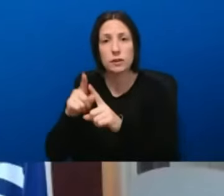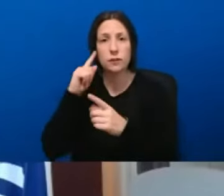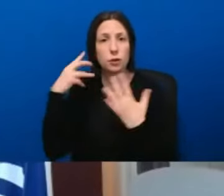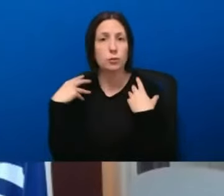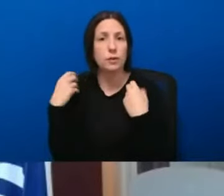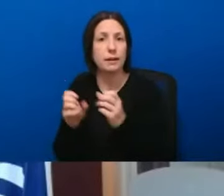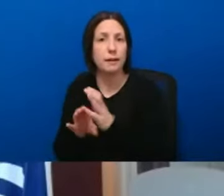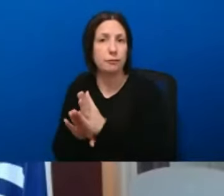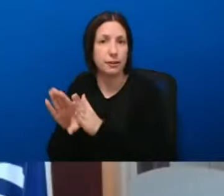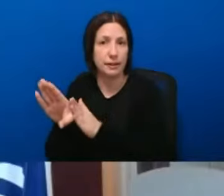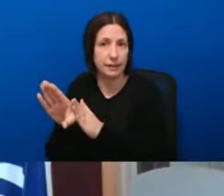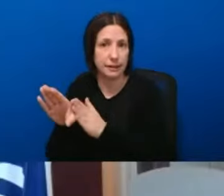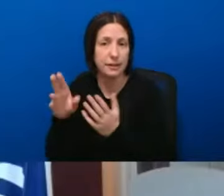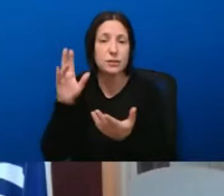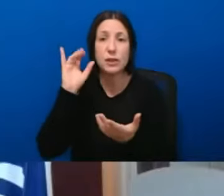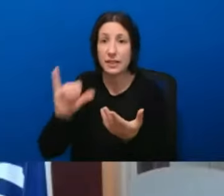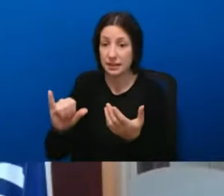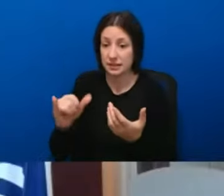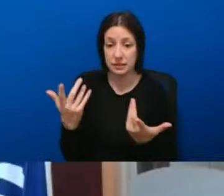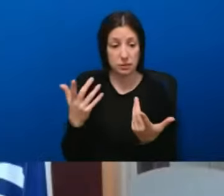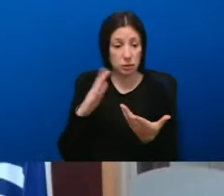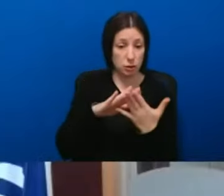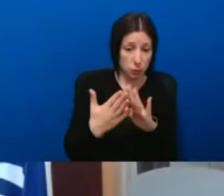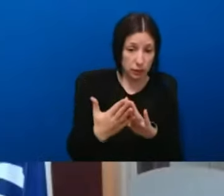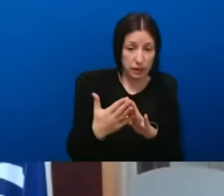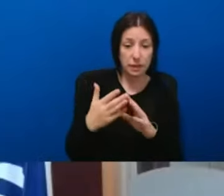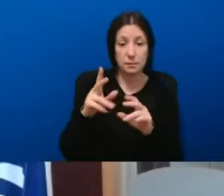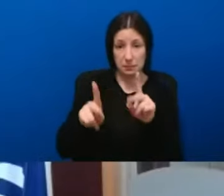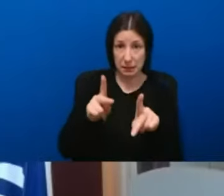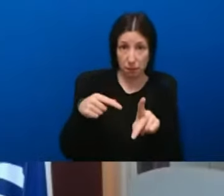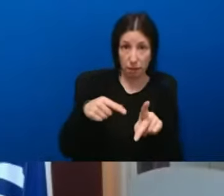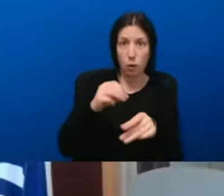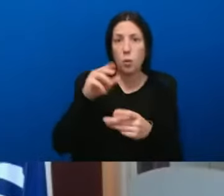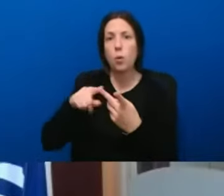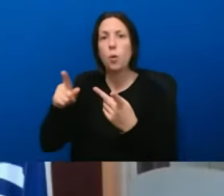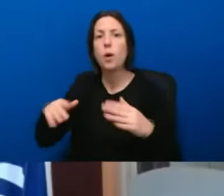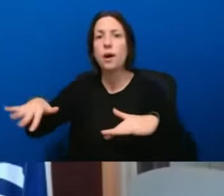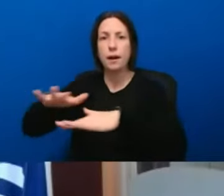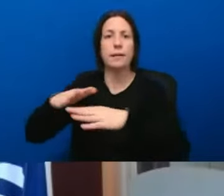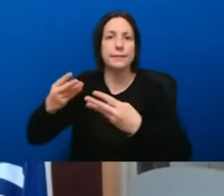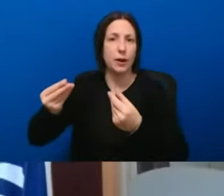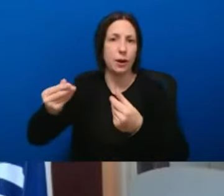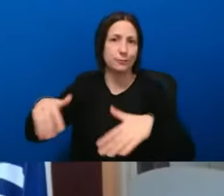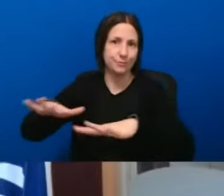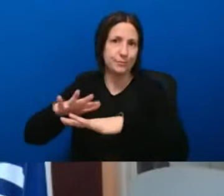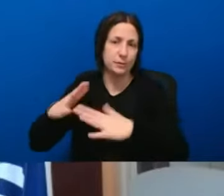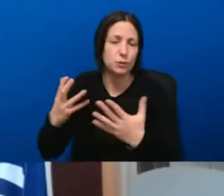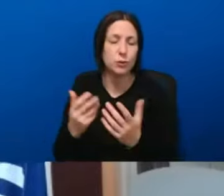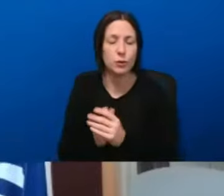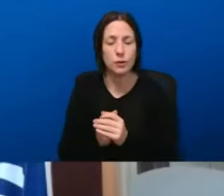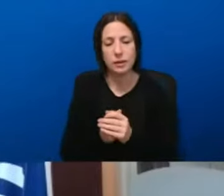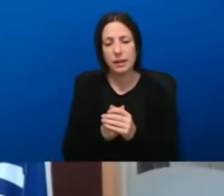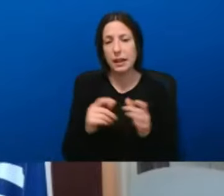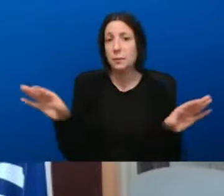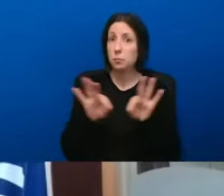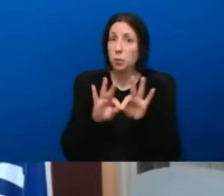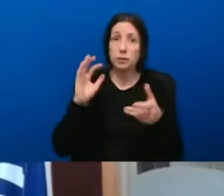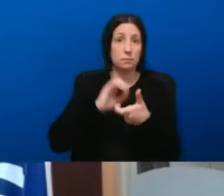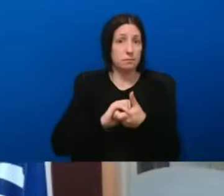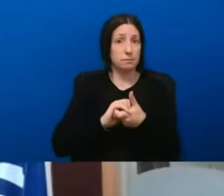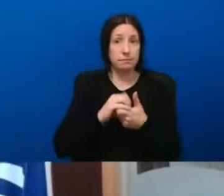well with the recovery, whether, again, that's community recovery or landscape recovery. So partnerships is the way we need to move forward as